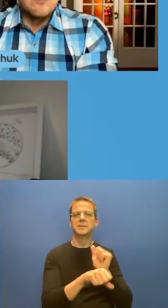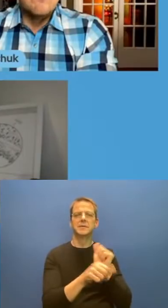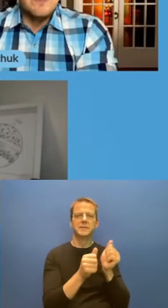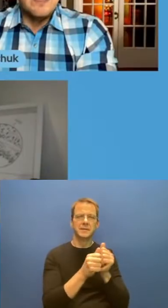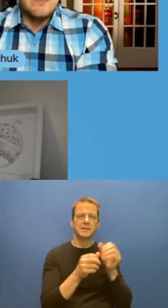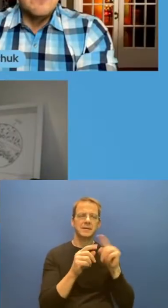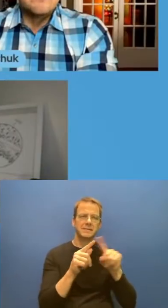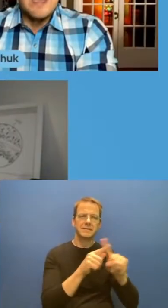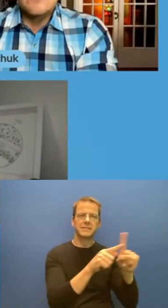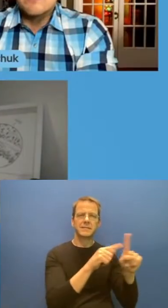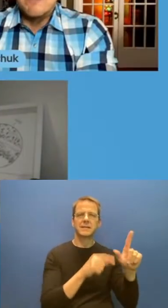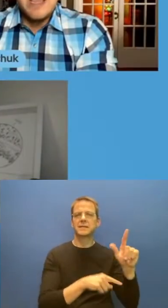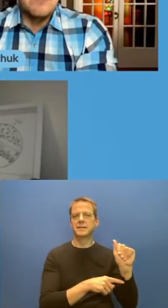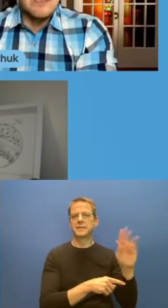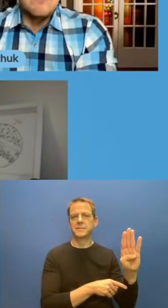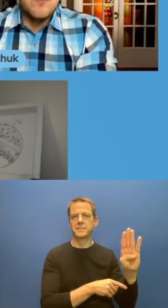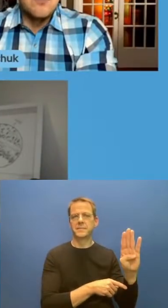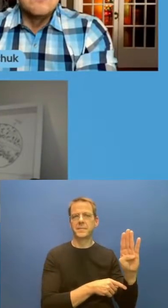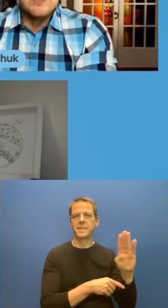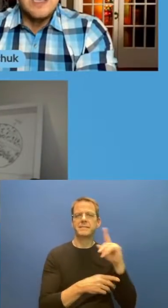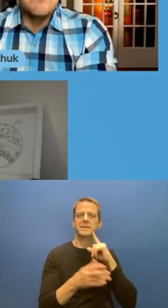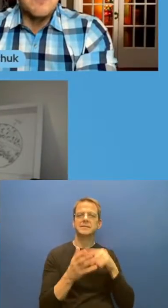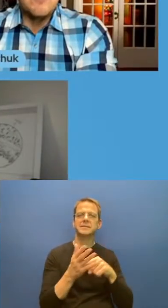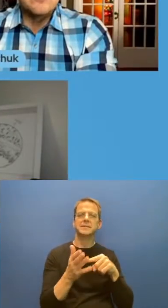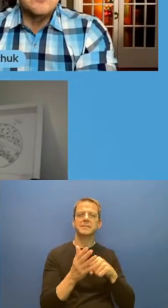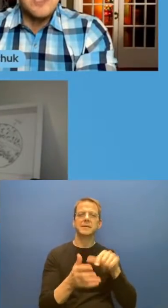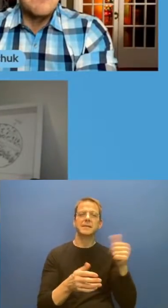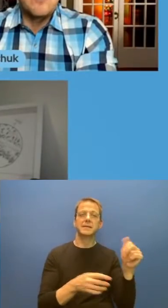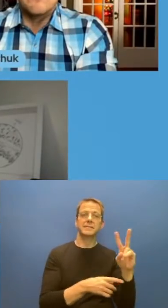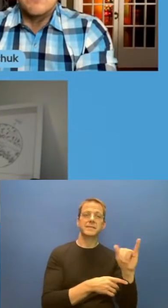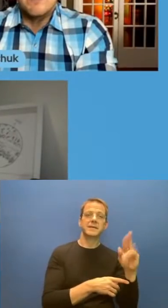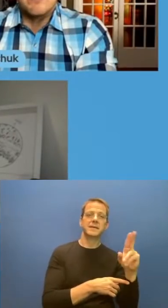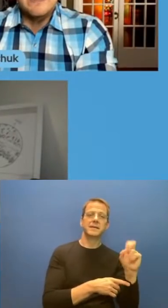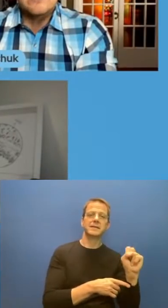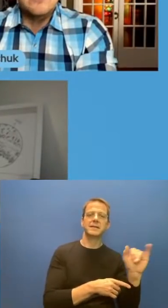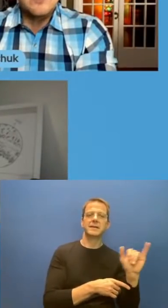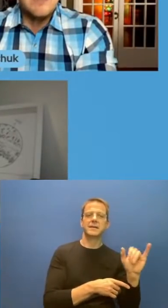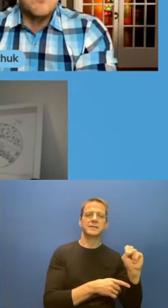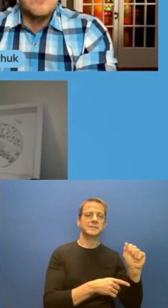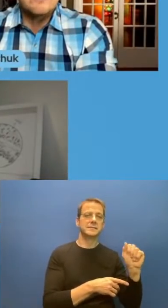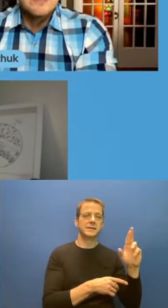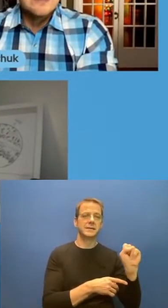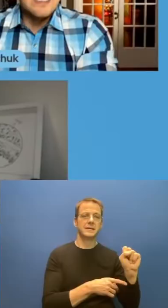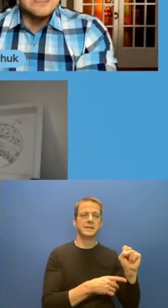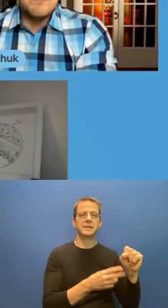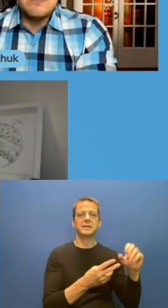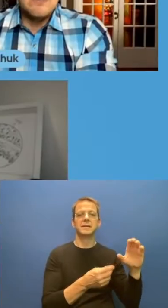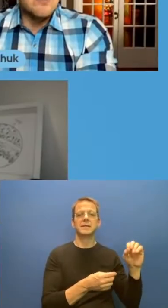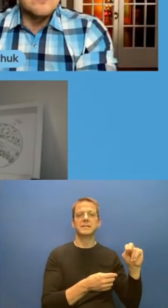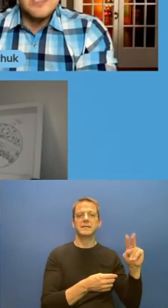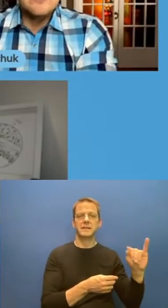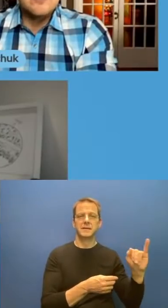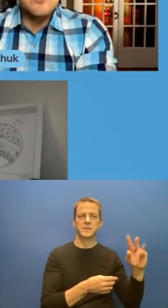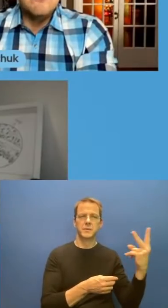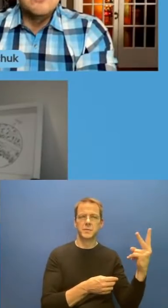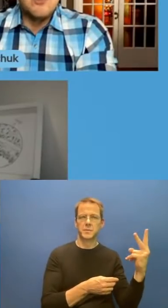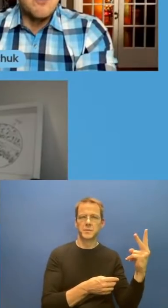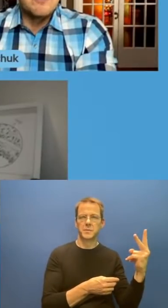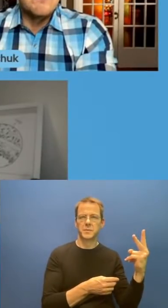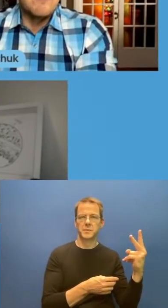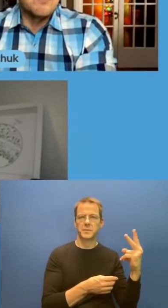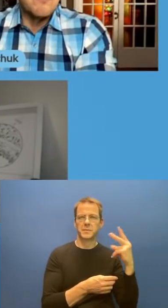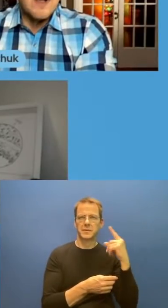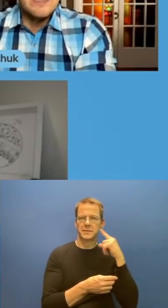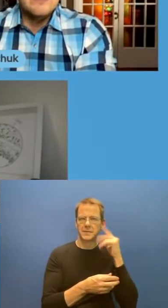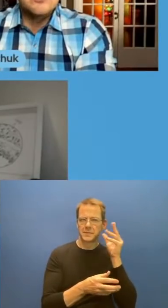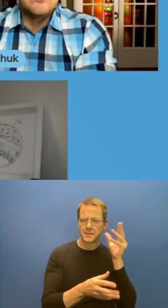emergence of this virus, I've been heavily involved from a research standpoint, from a public messaging standpoint. Spent a year in Saskatoon,